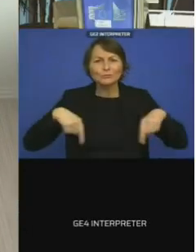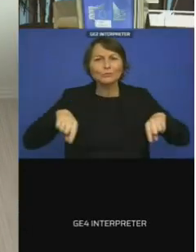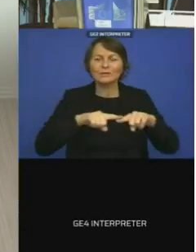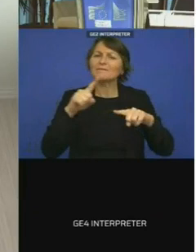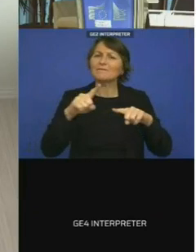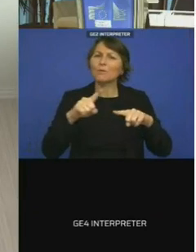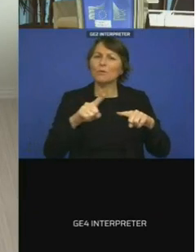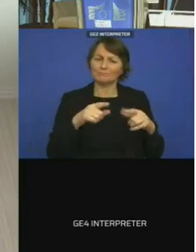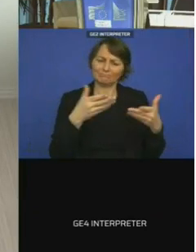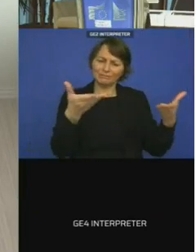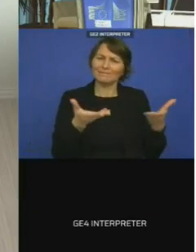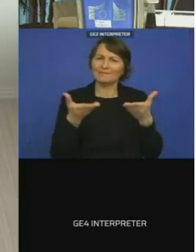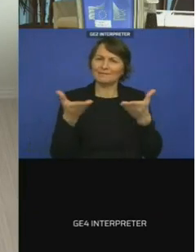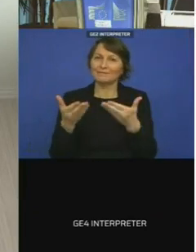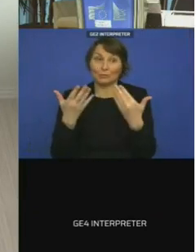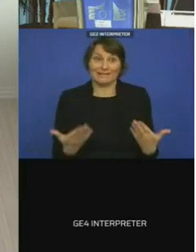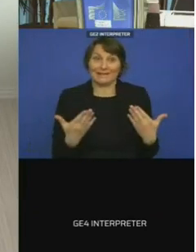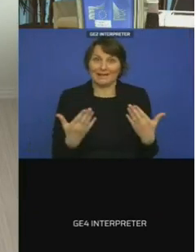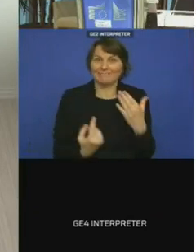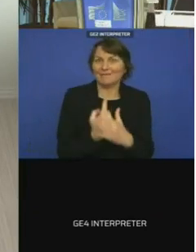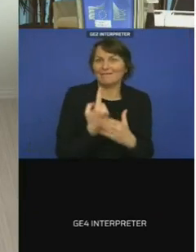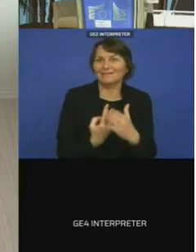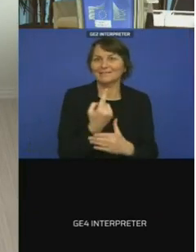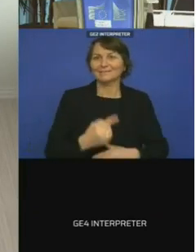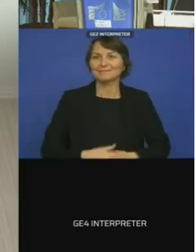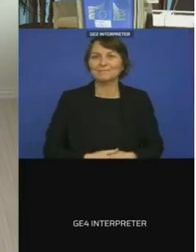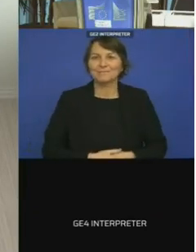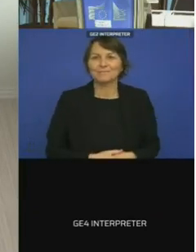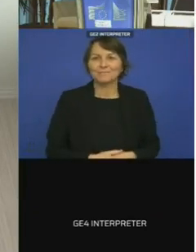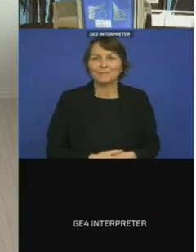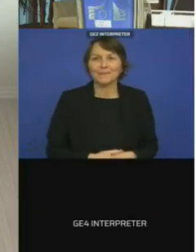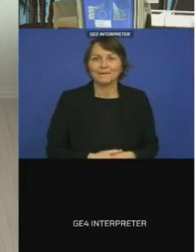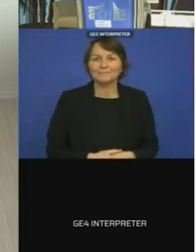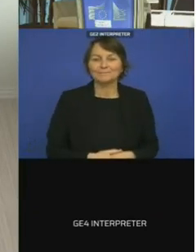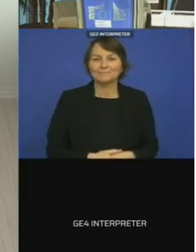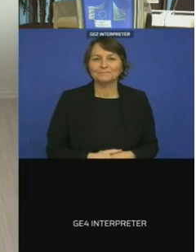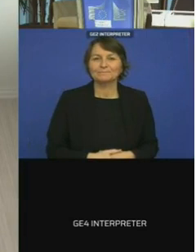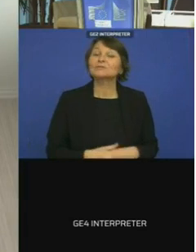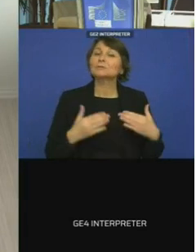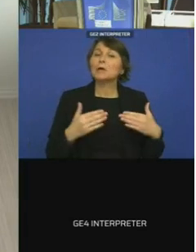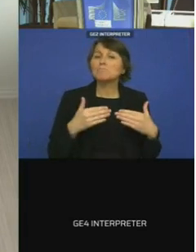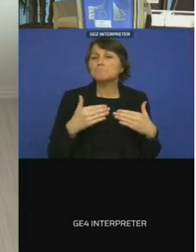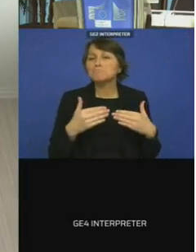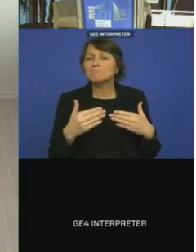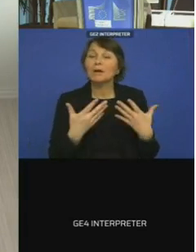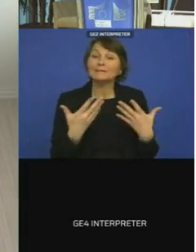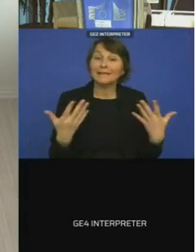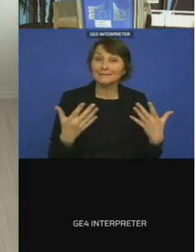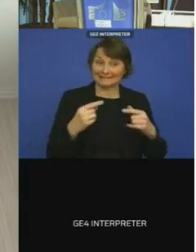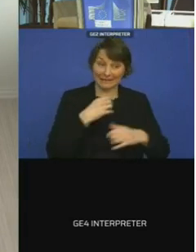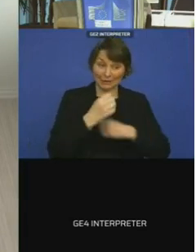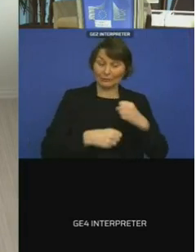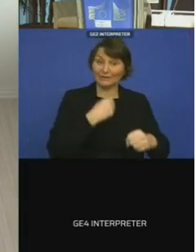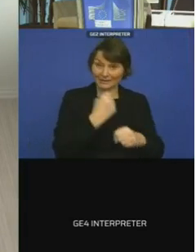for today's event. Given the pandemic context, this year's Sport Info Day is